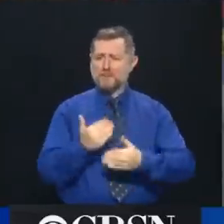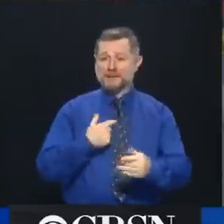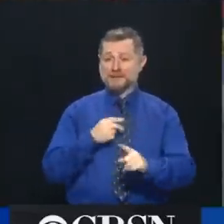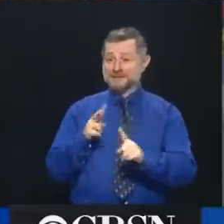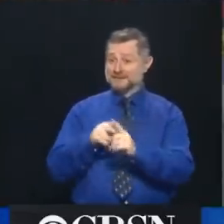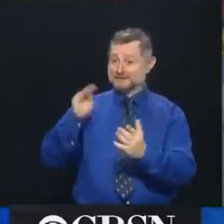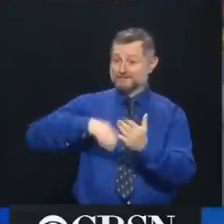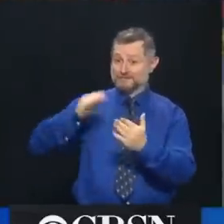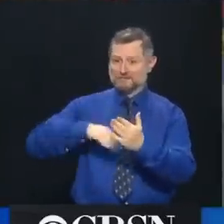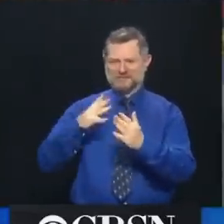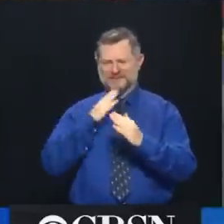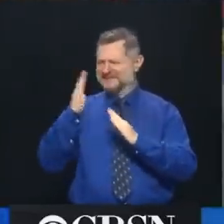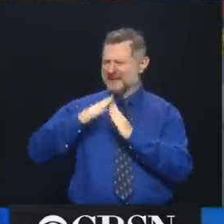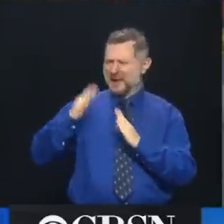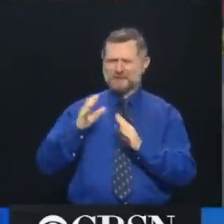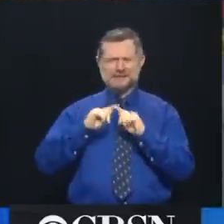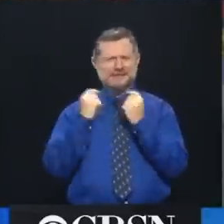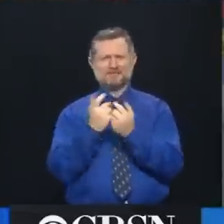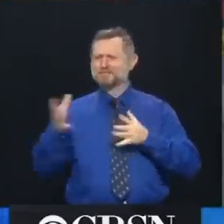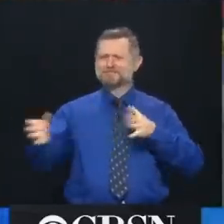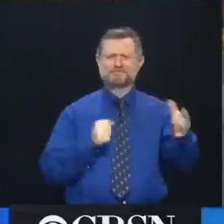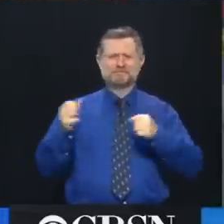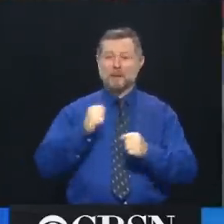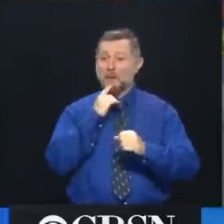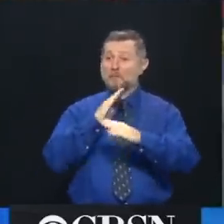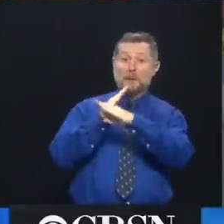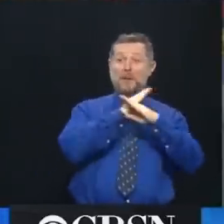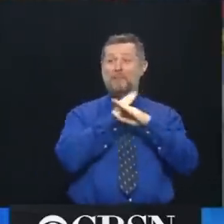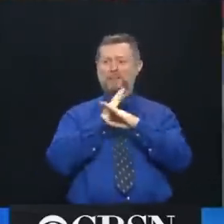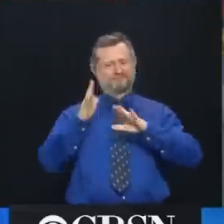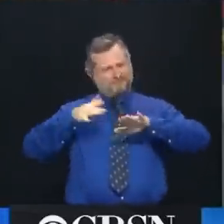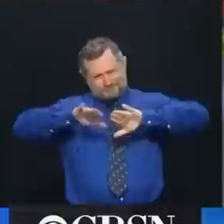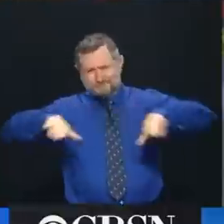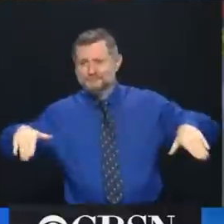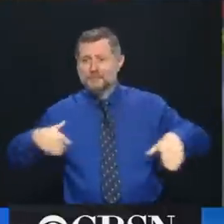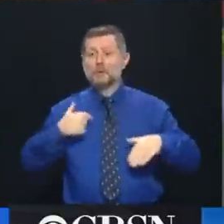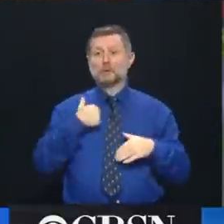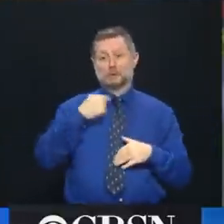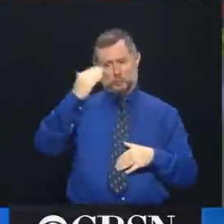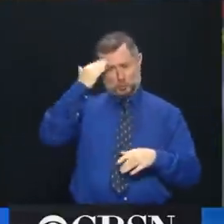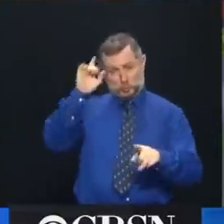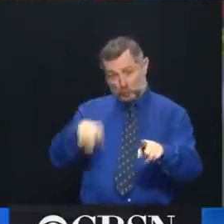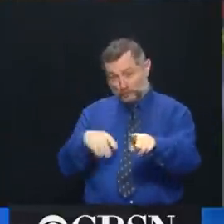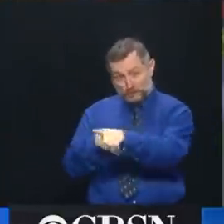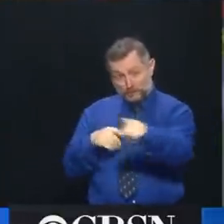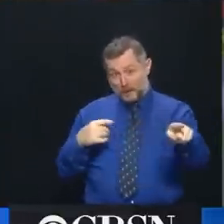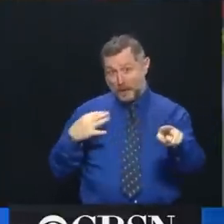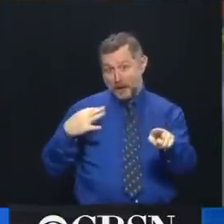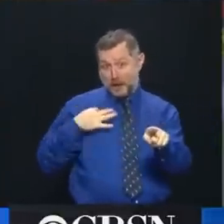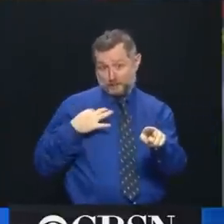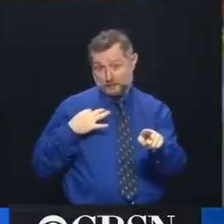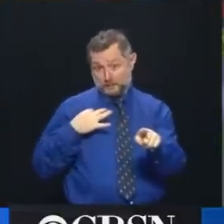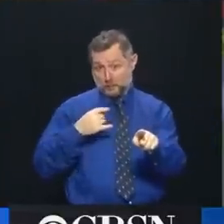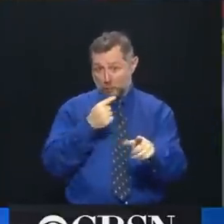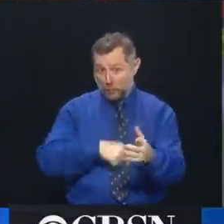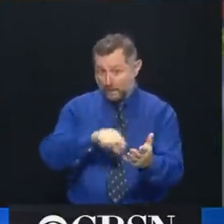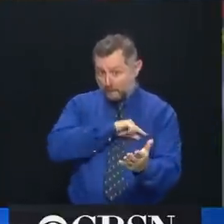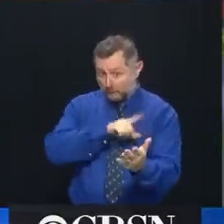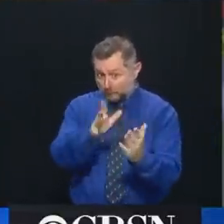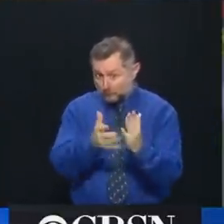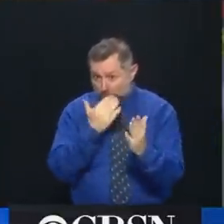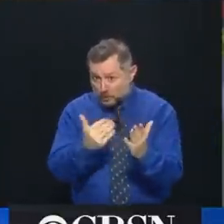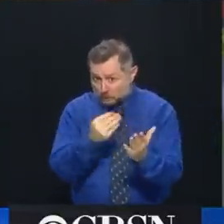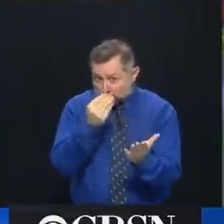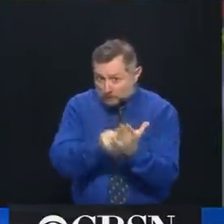any barriers that remain new yorkers should know if you apply and qualify for this money